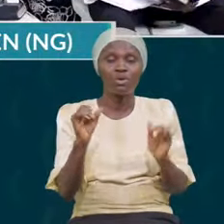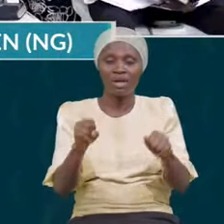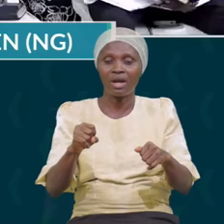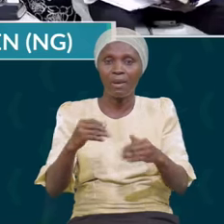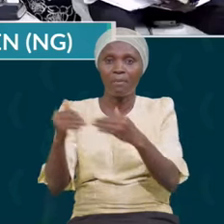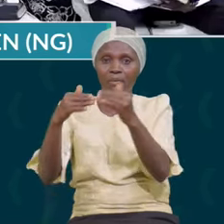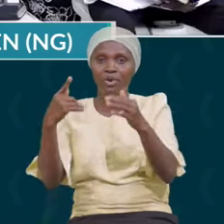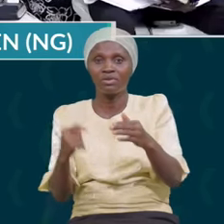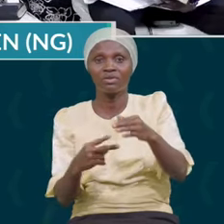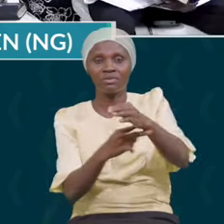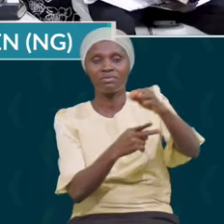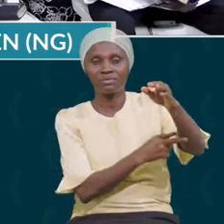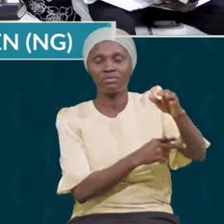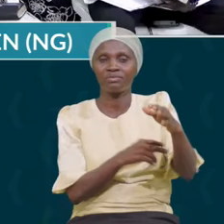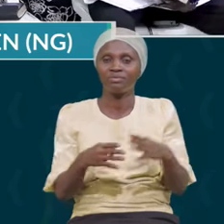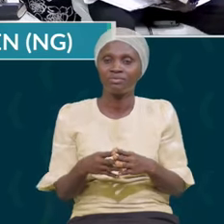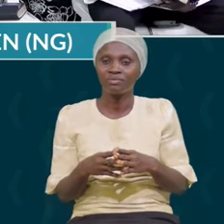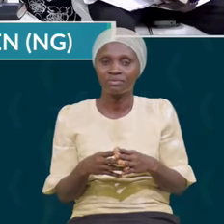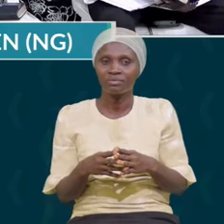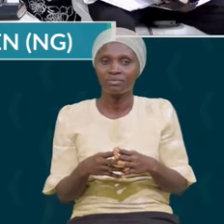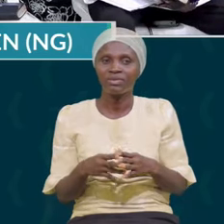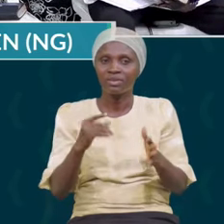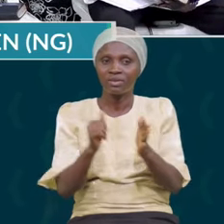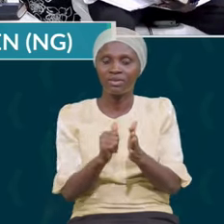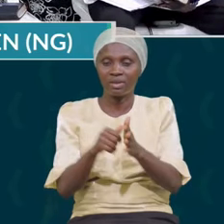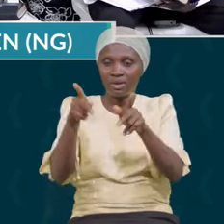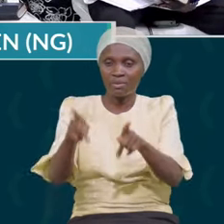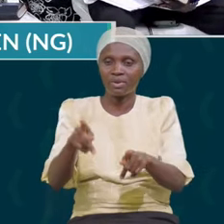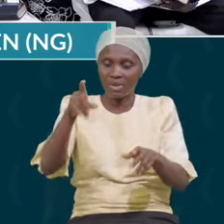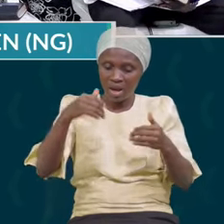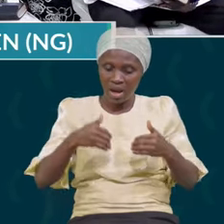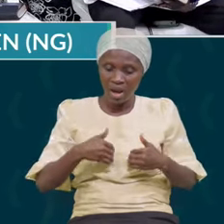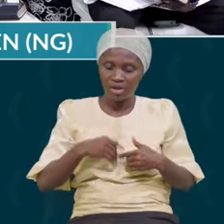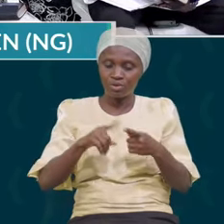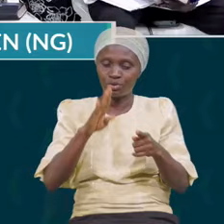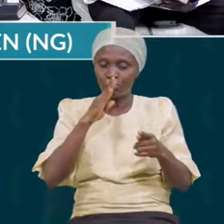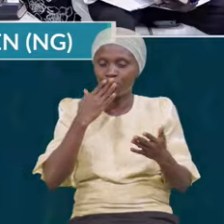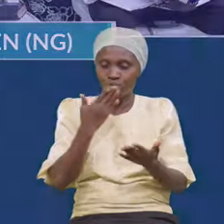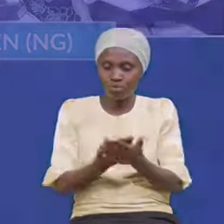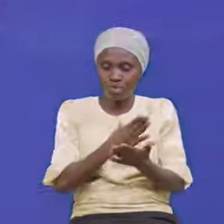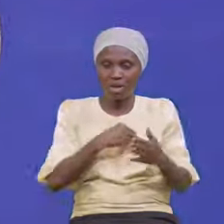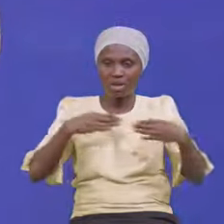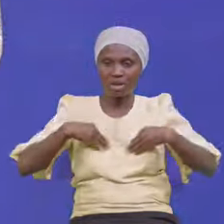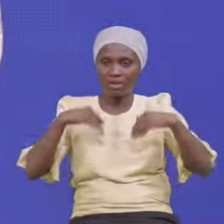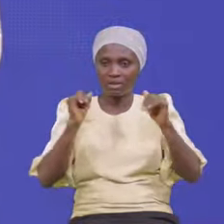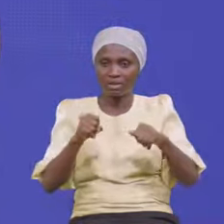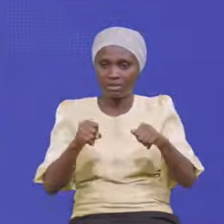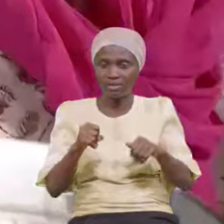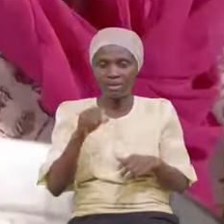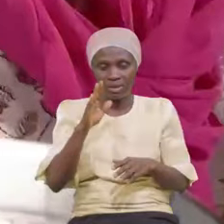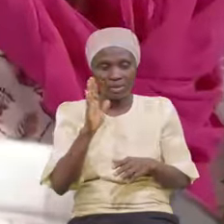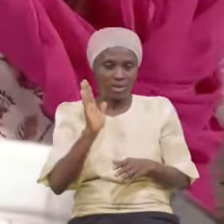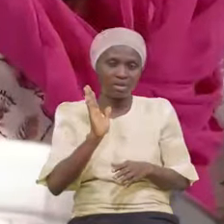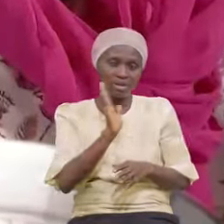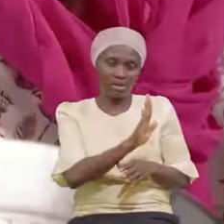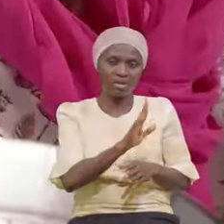cheyakamunupe, his proposal has to be good and acceptable, aa yokka proposal manchidiga yogyamaindiga angikaranga undali, his provision